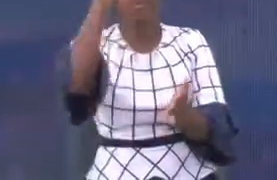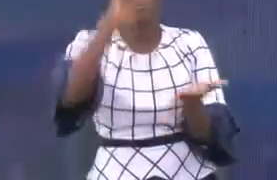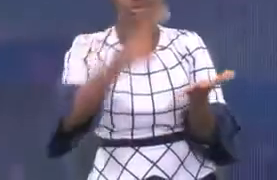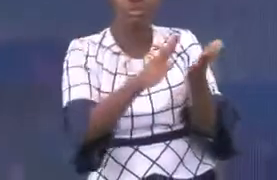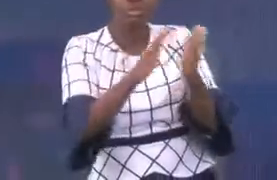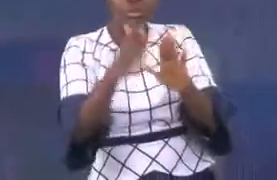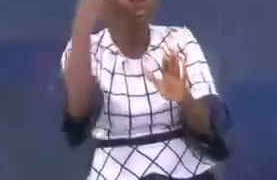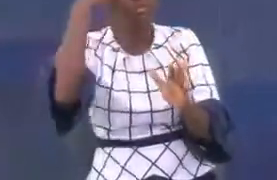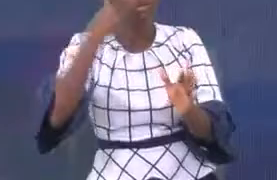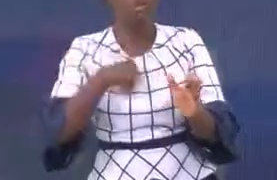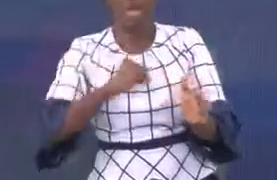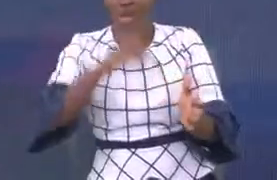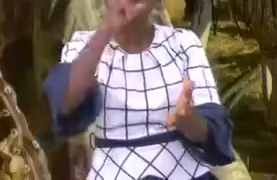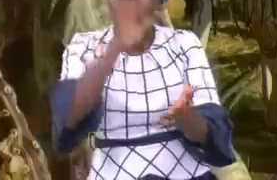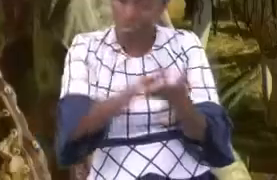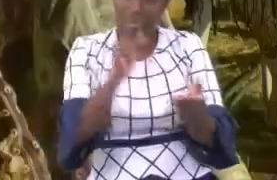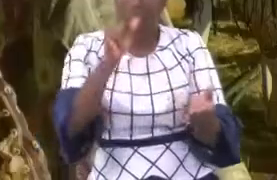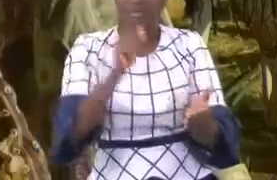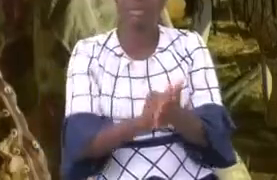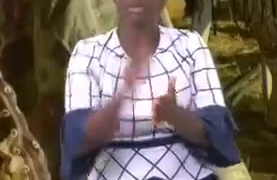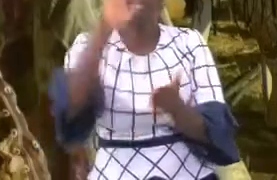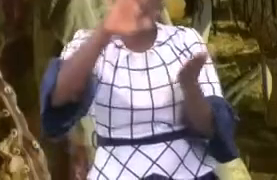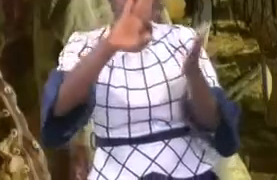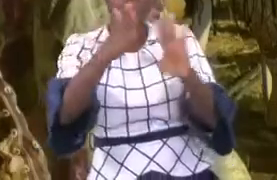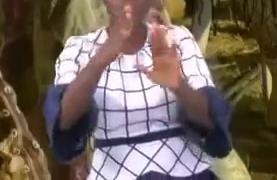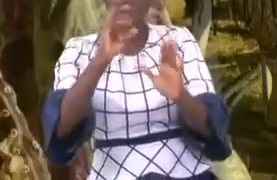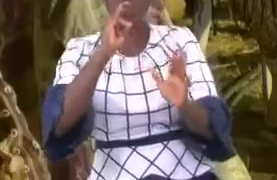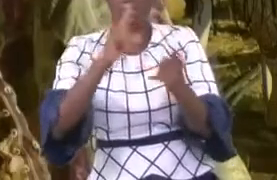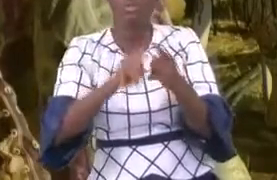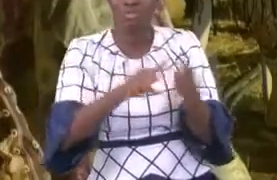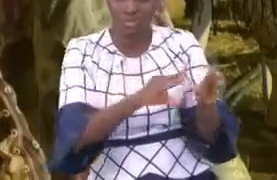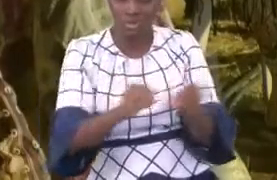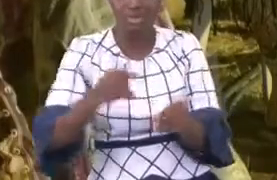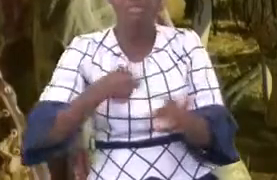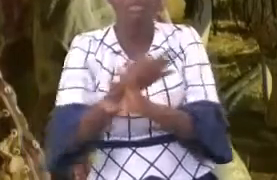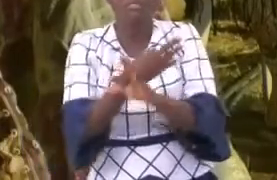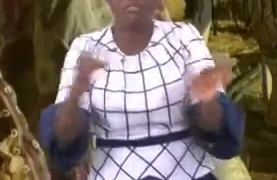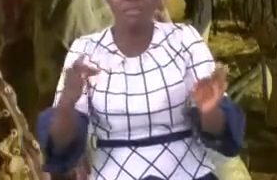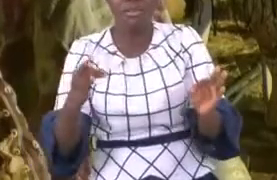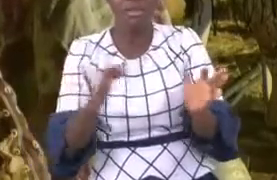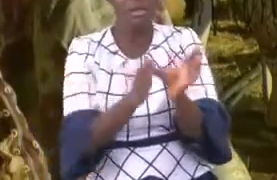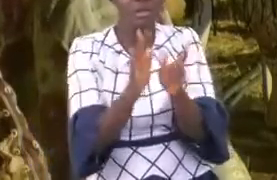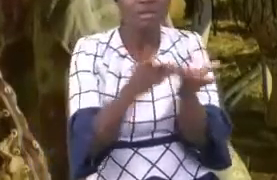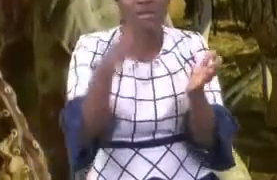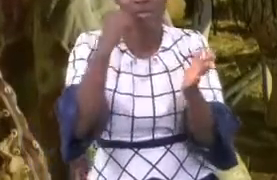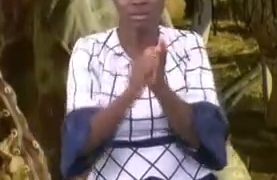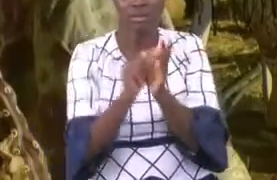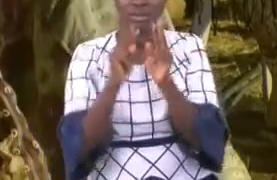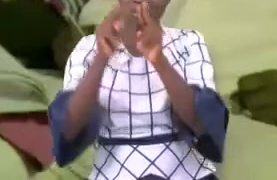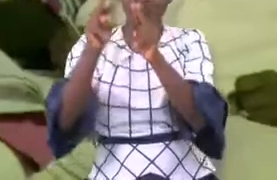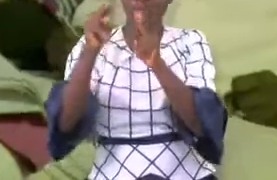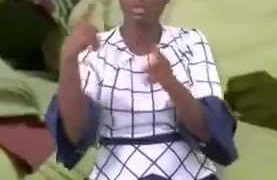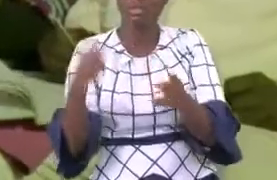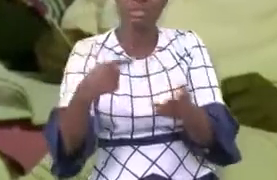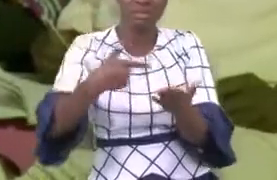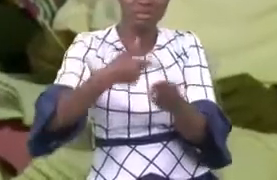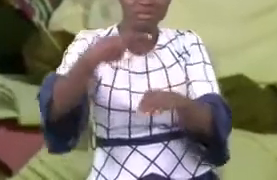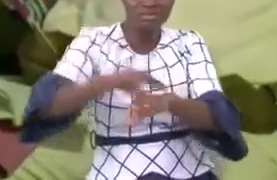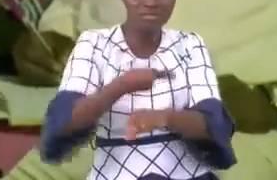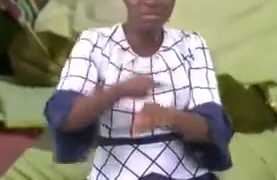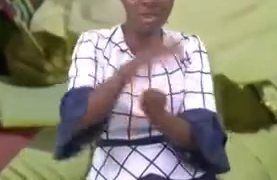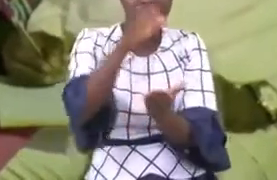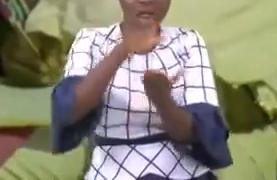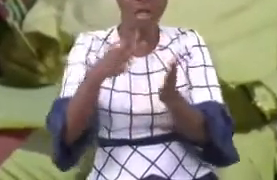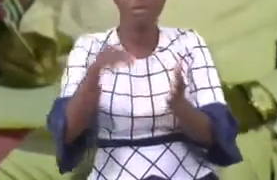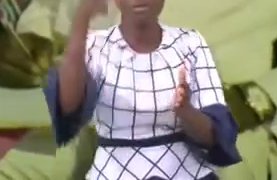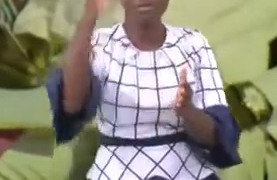Behold, the Lamb of God that taketh away the sin of the world. Lord, I believe that